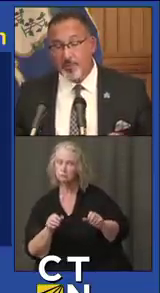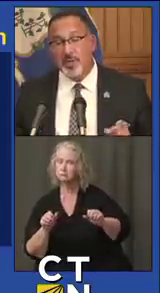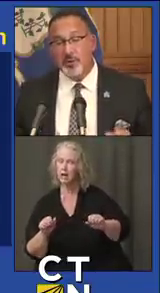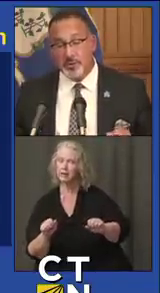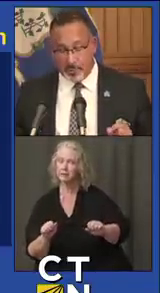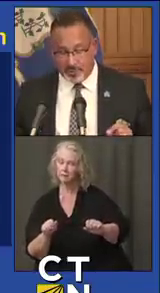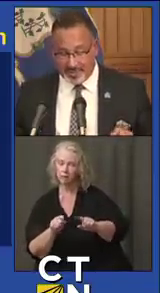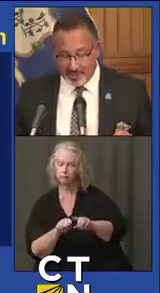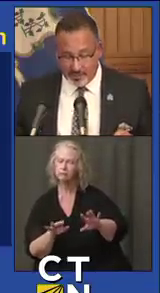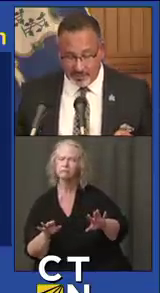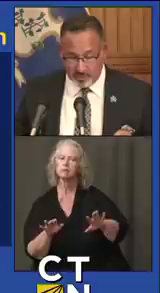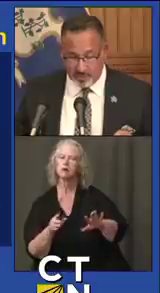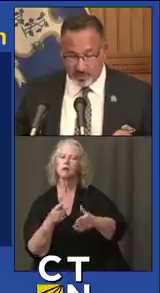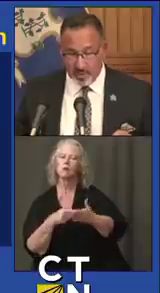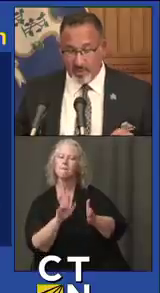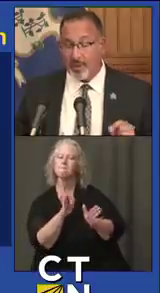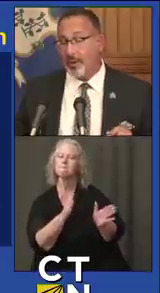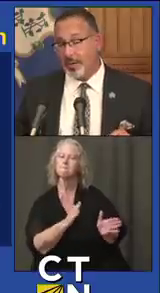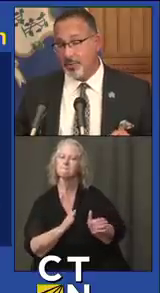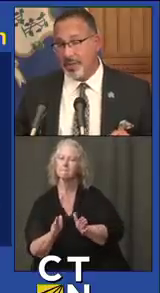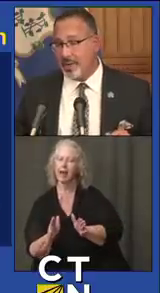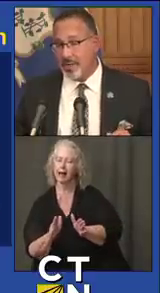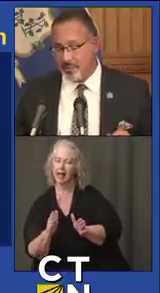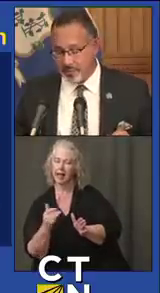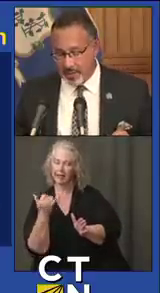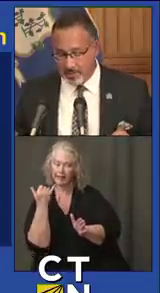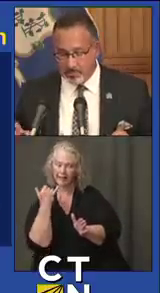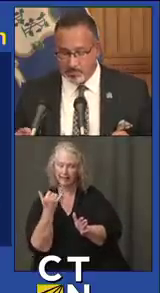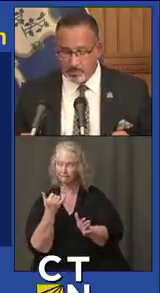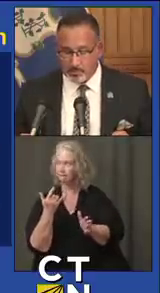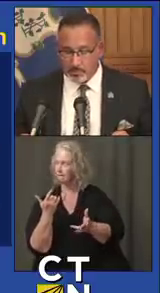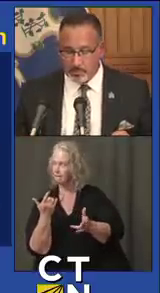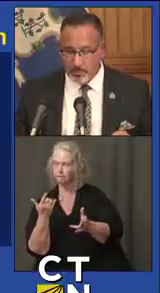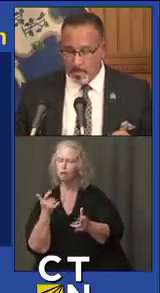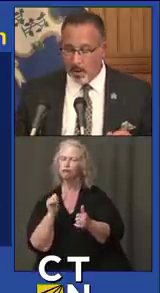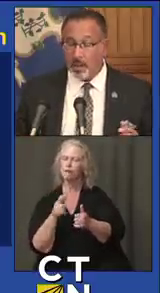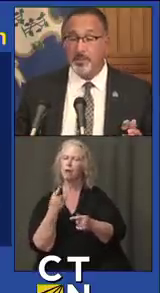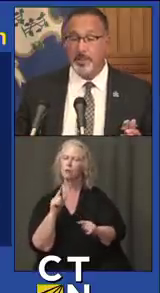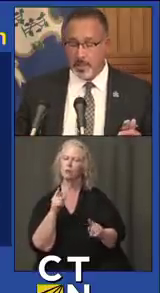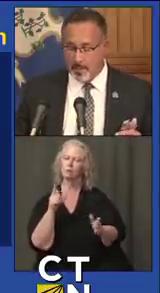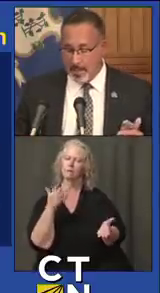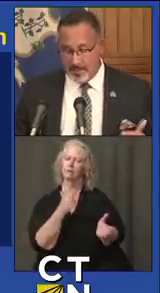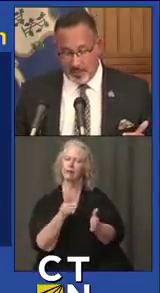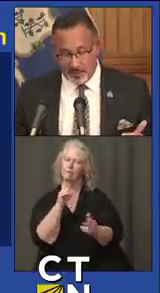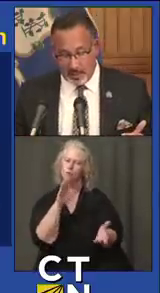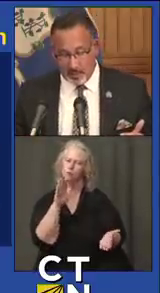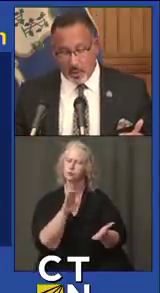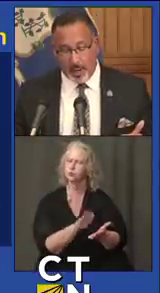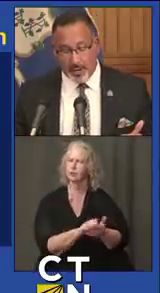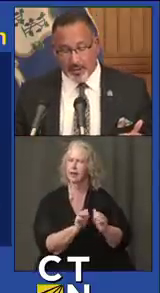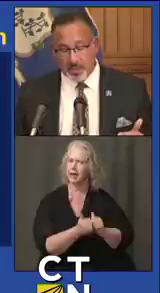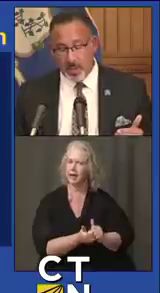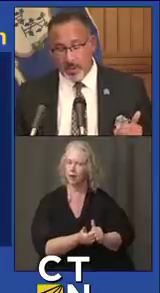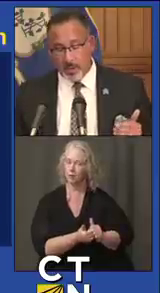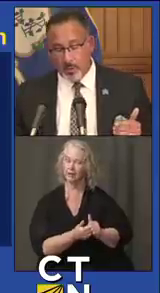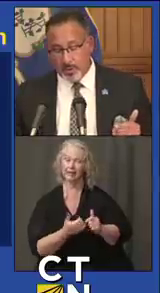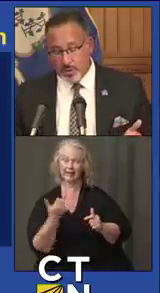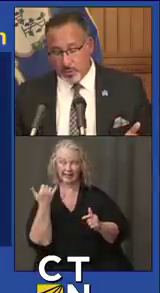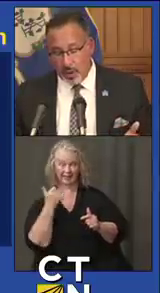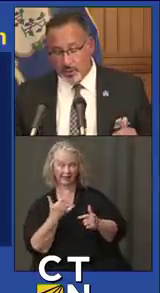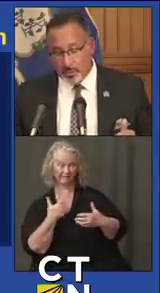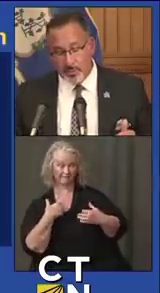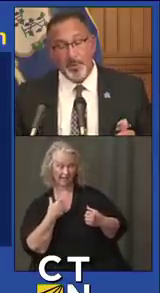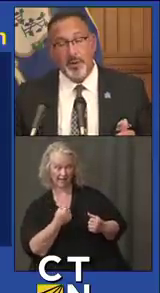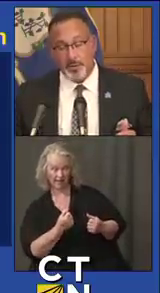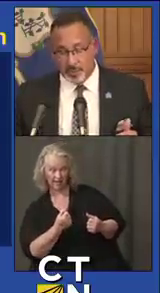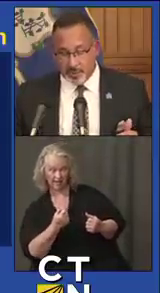plans that reduce the percentage of students that are entering at any given time. Ultimately, if health data requires, we should